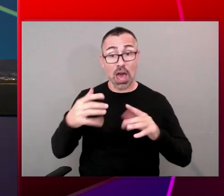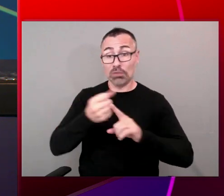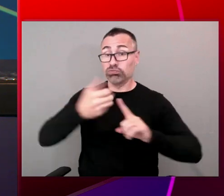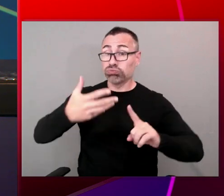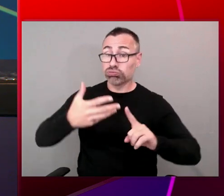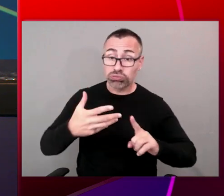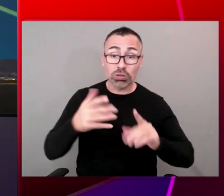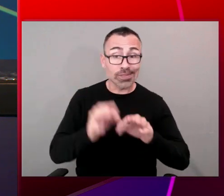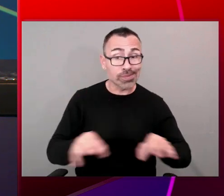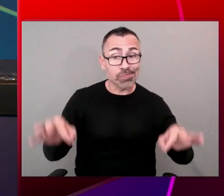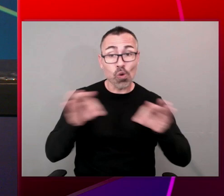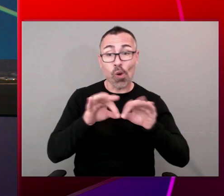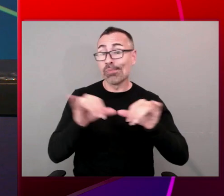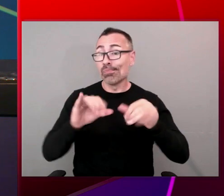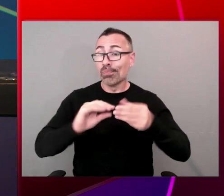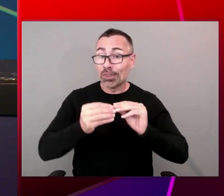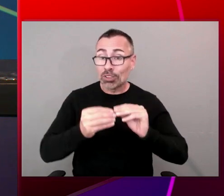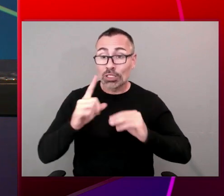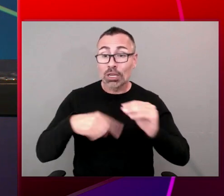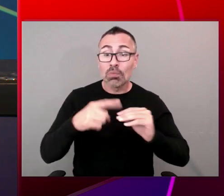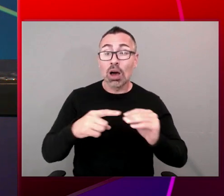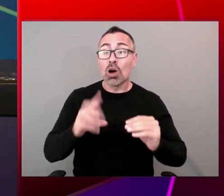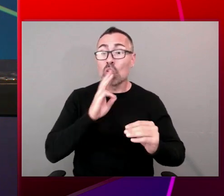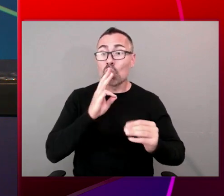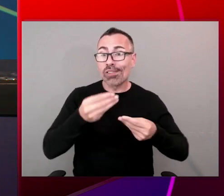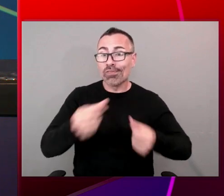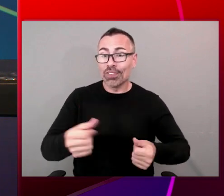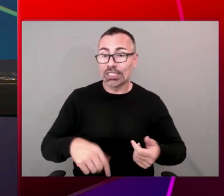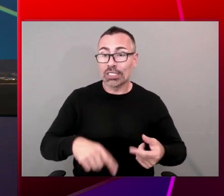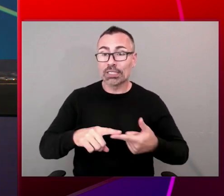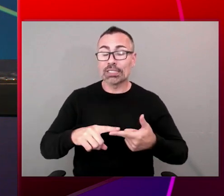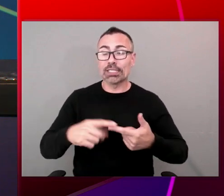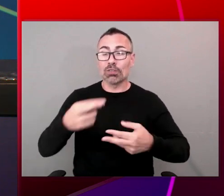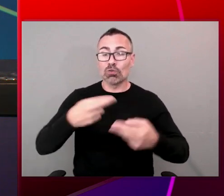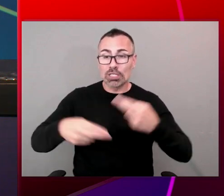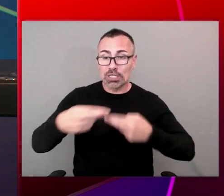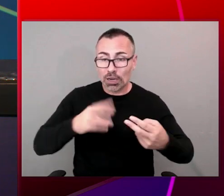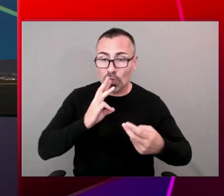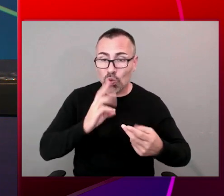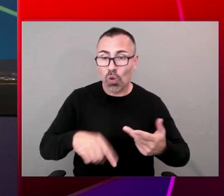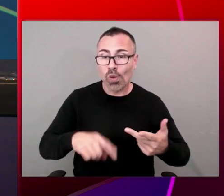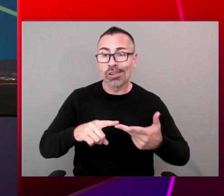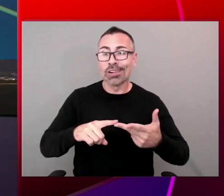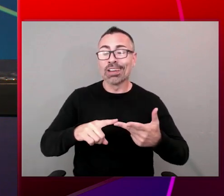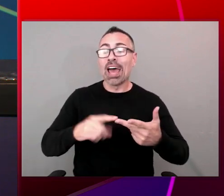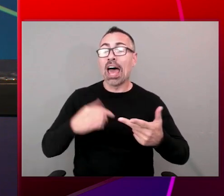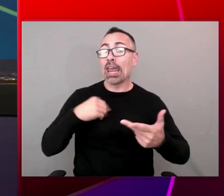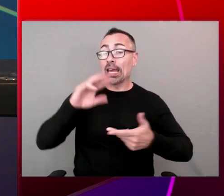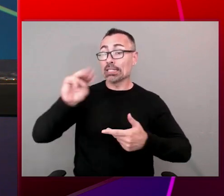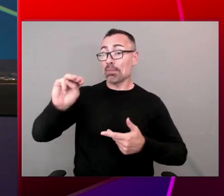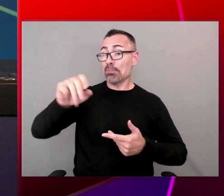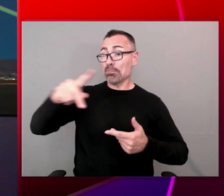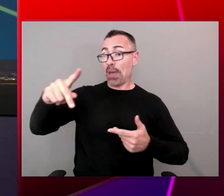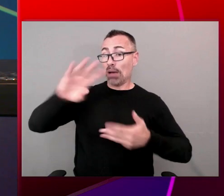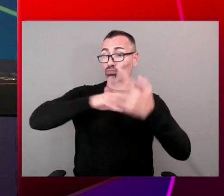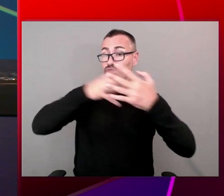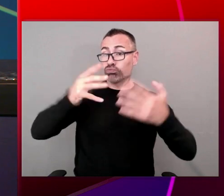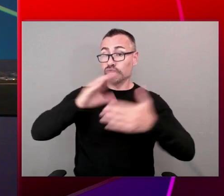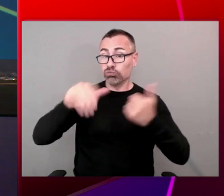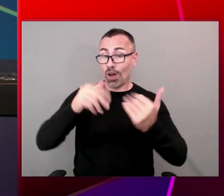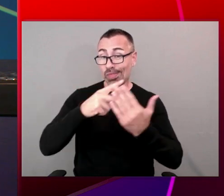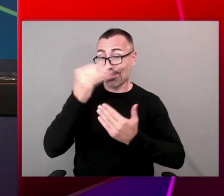water efficiency, around recycled water use. It's also got a map of all those projects, and most importantly, a